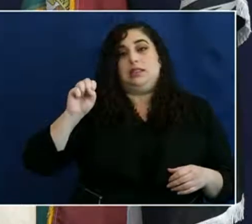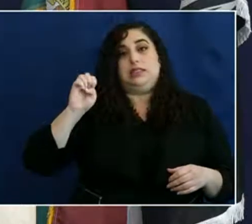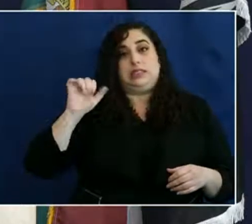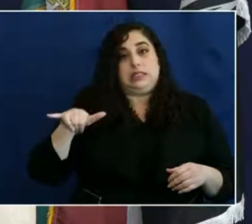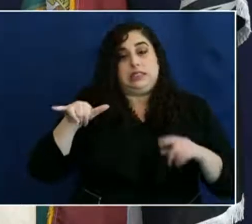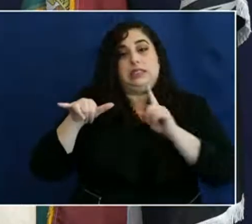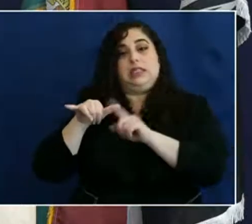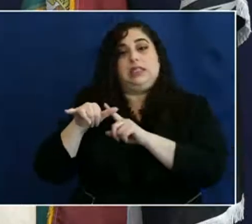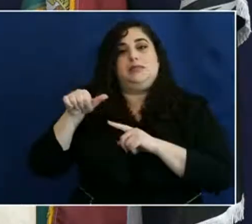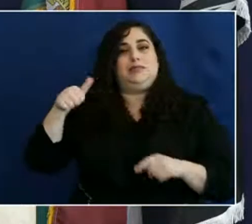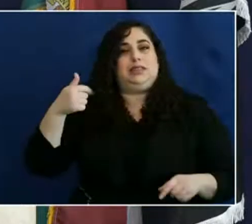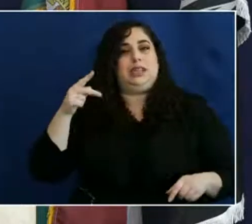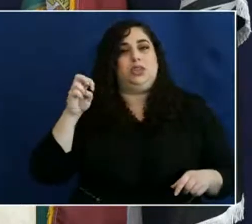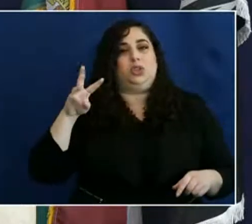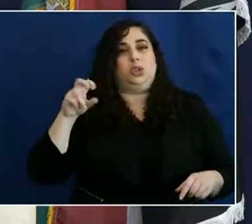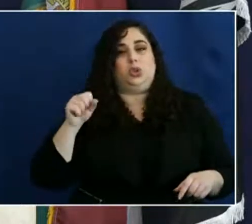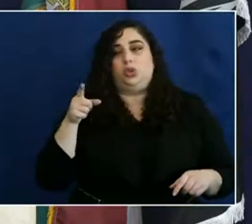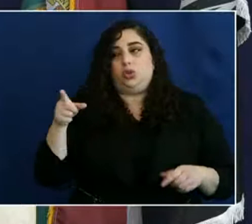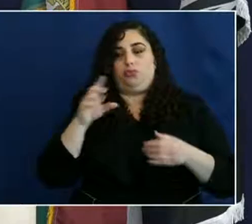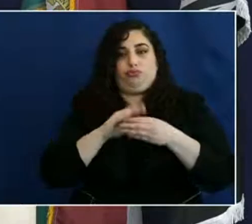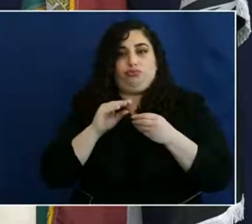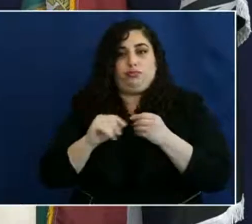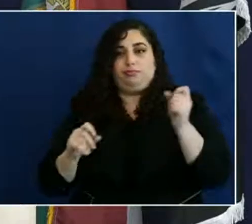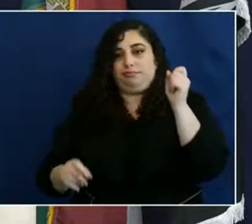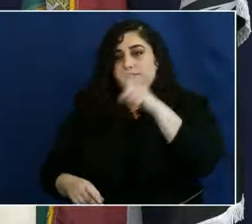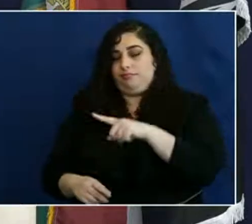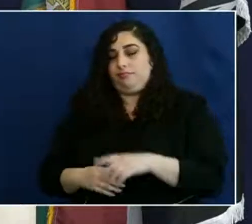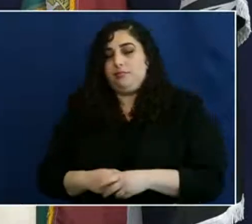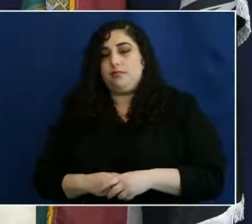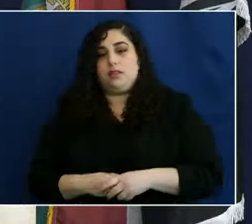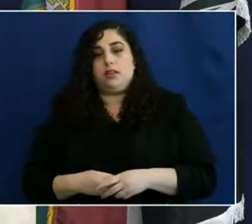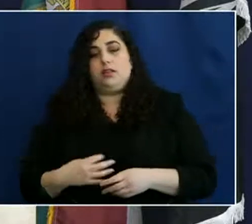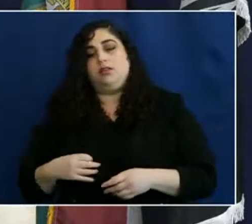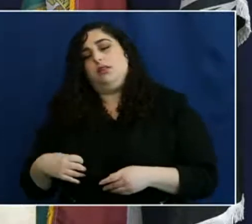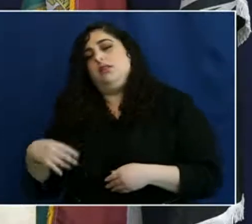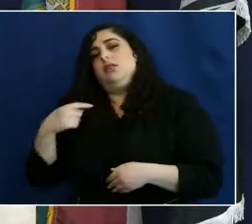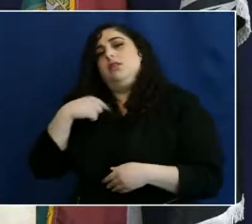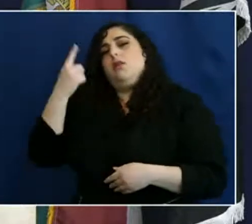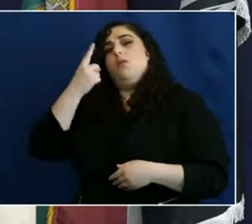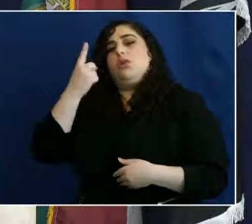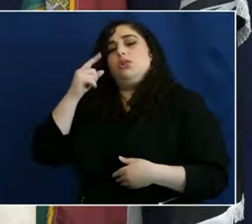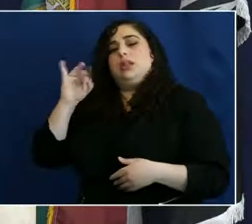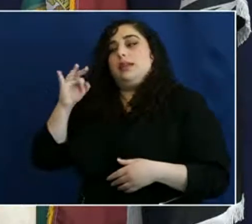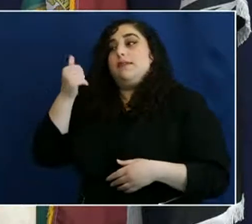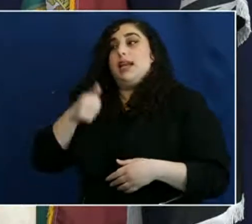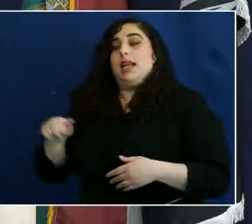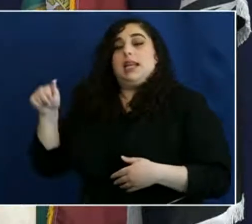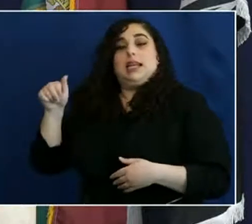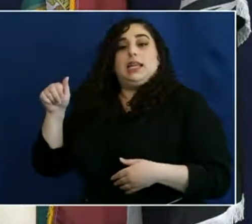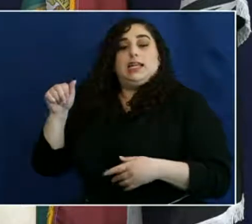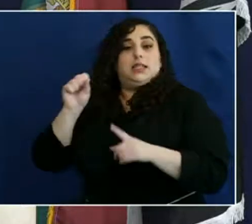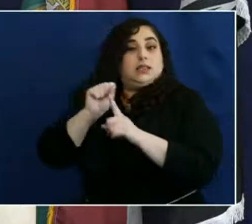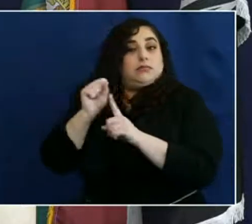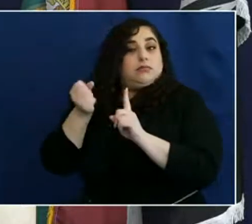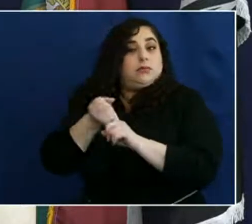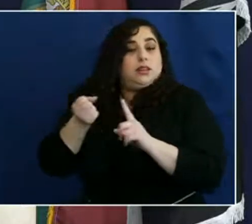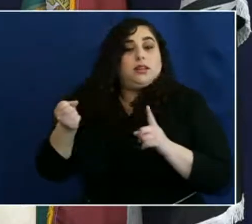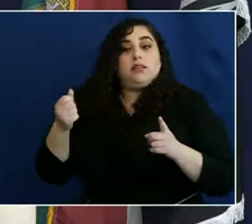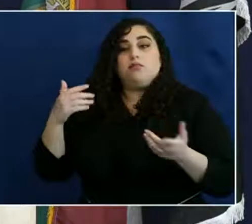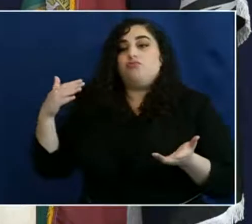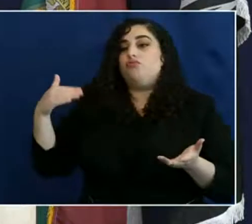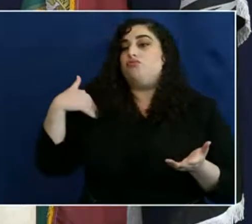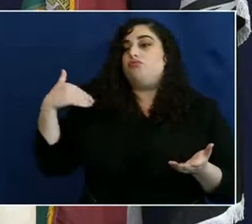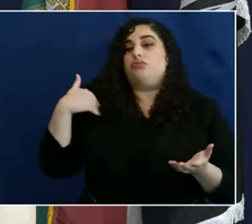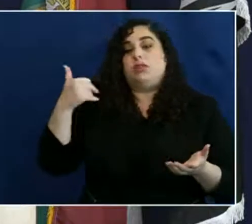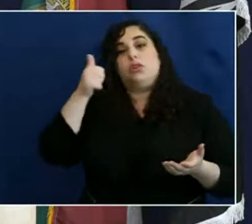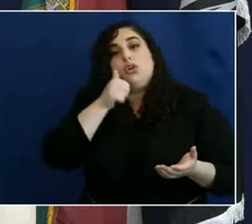Hi there. Wondering if anybody can tell us if the positive cases amongst the migrant girls staying at the convention center